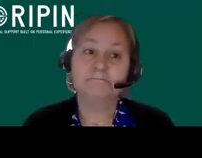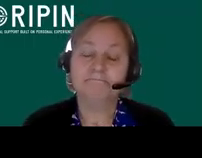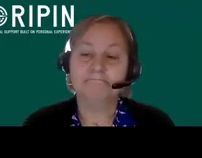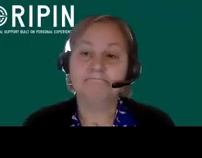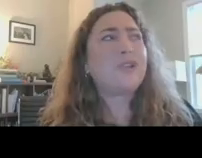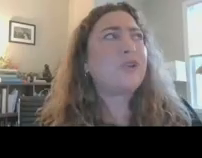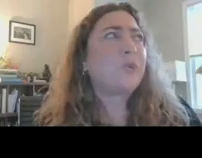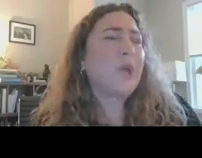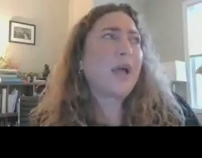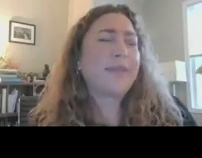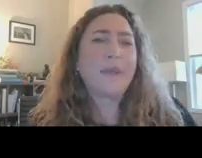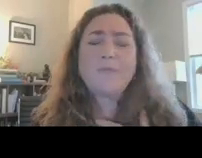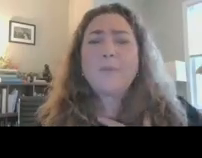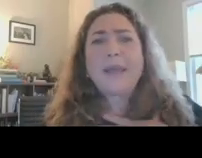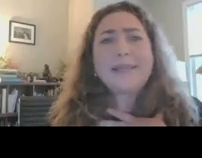situations.